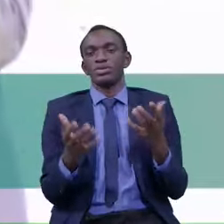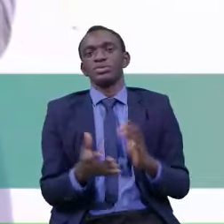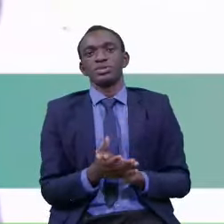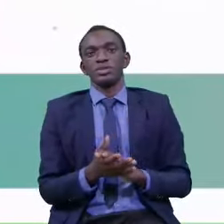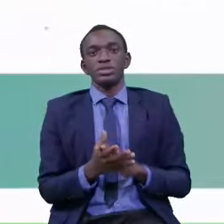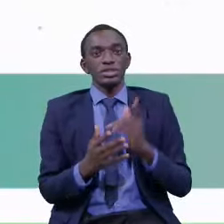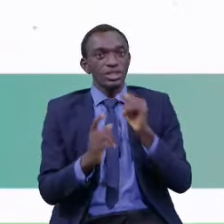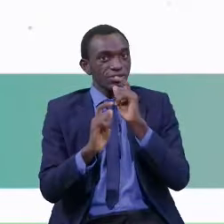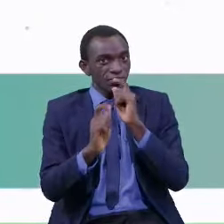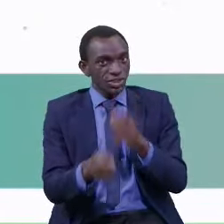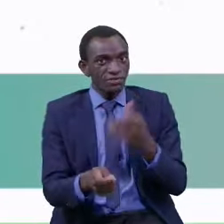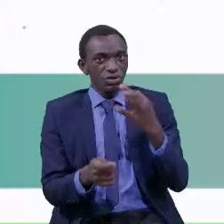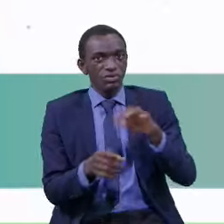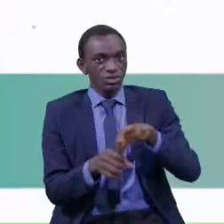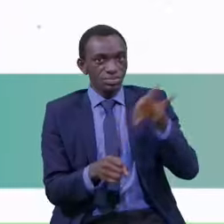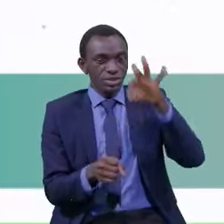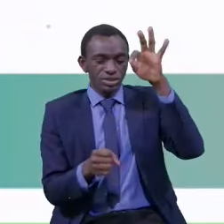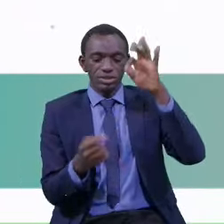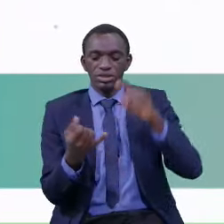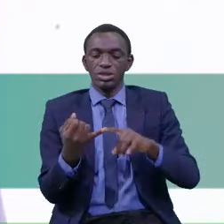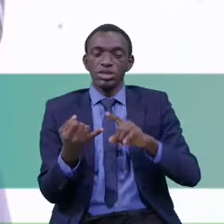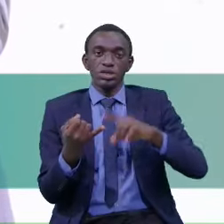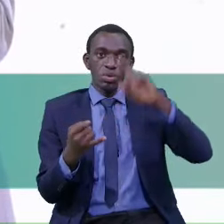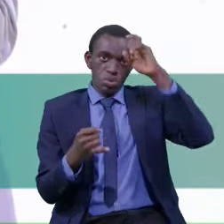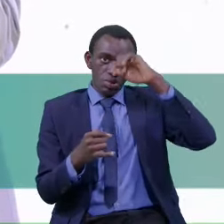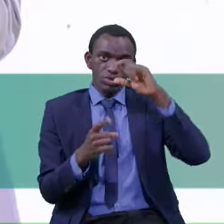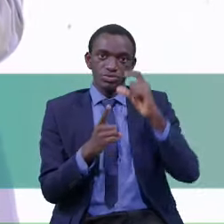of knowledge, the word of wisdom,